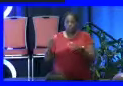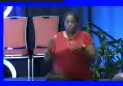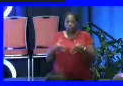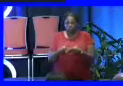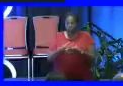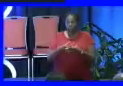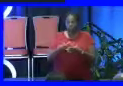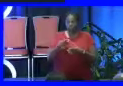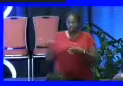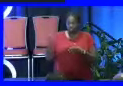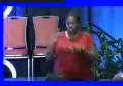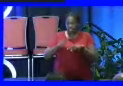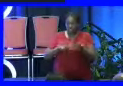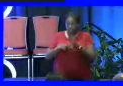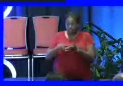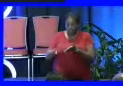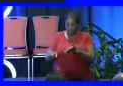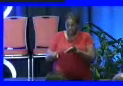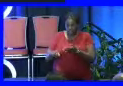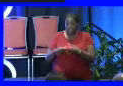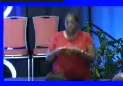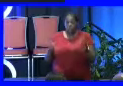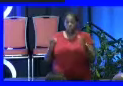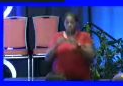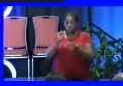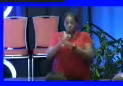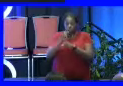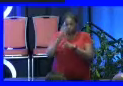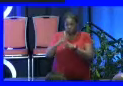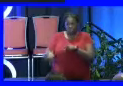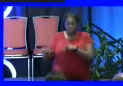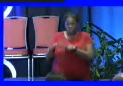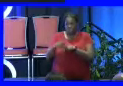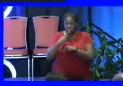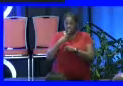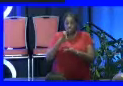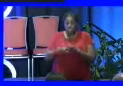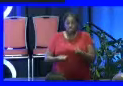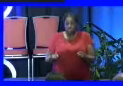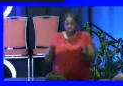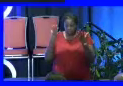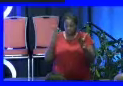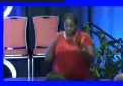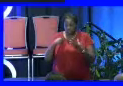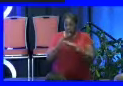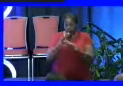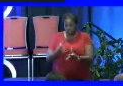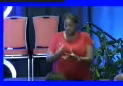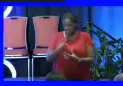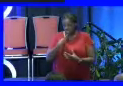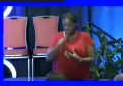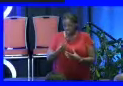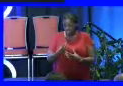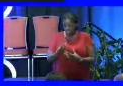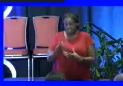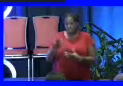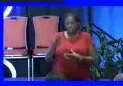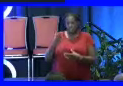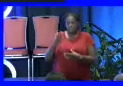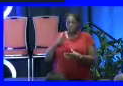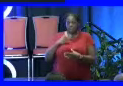And they're not going to do anything that is more work for them. And she said, how much does it cost? Told her, she said, I have that in my couch.